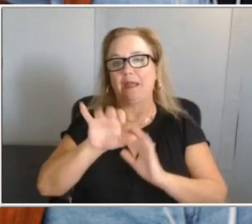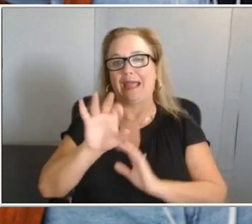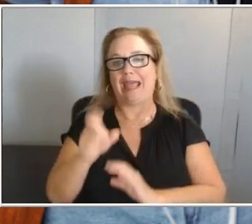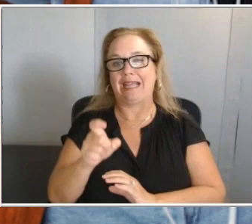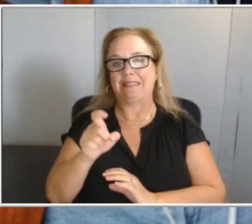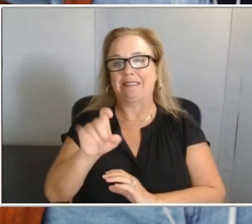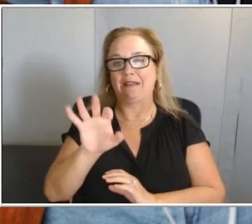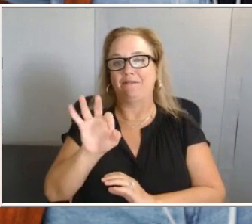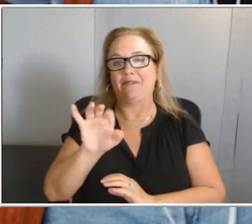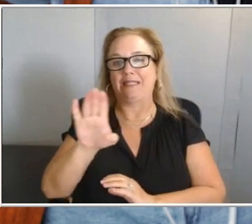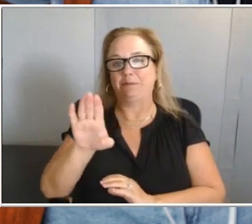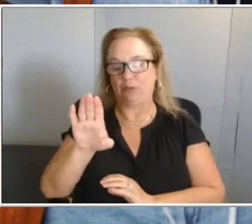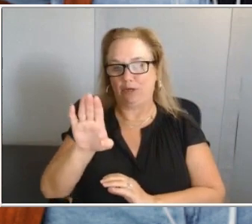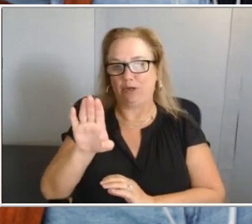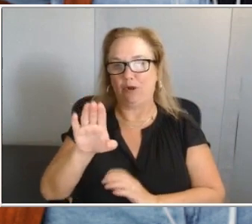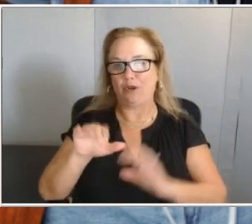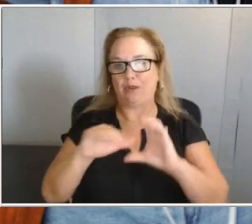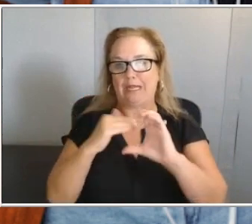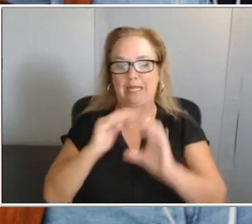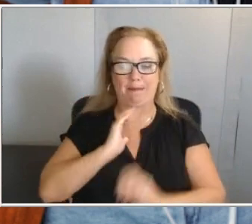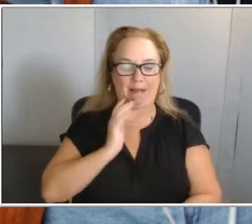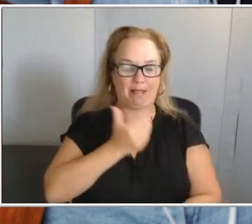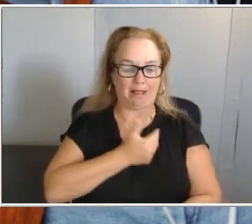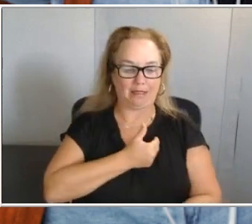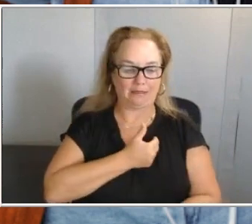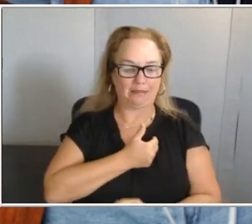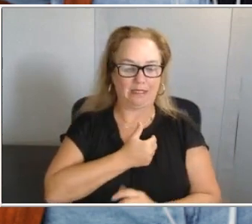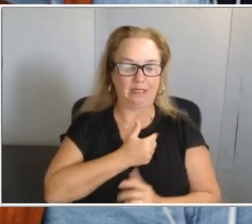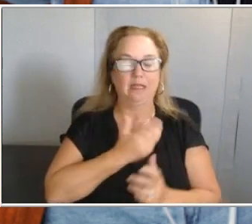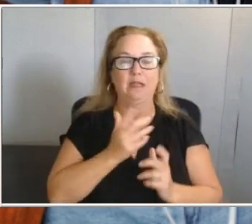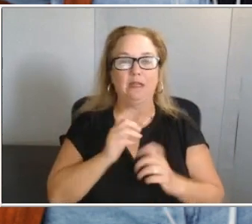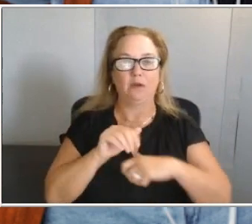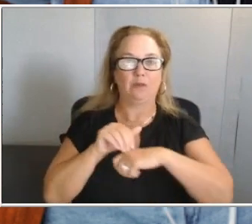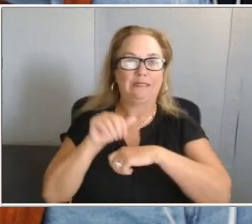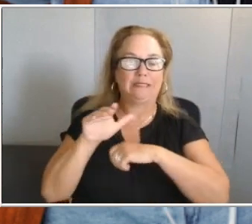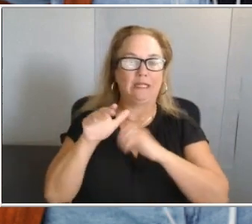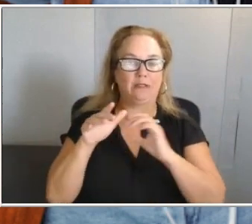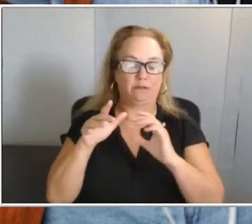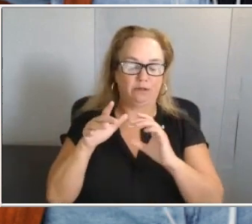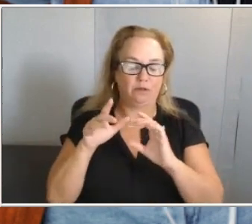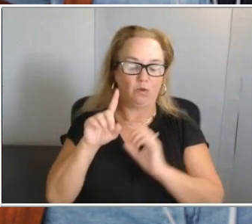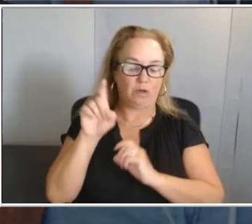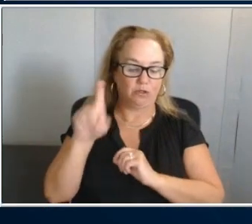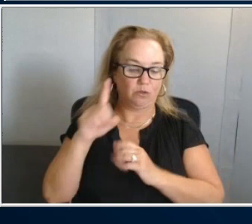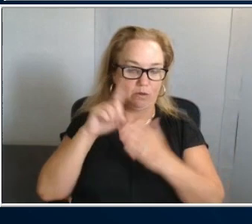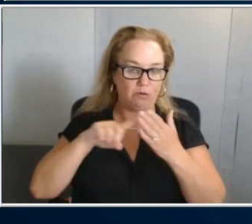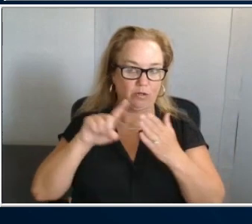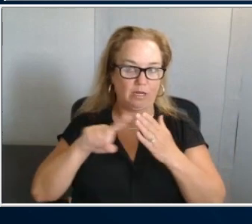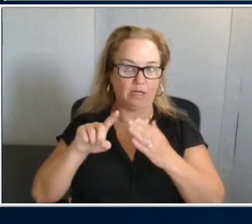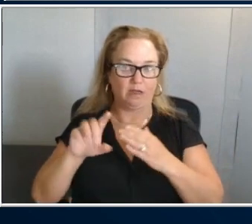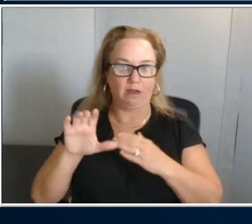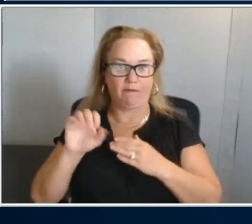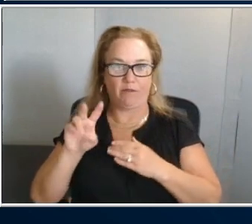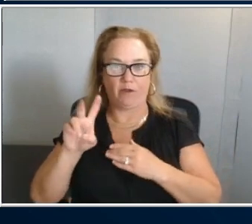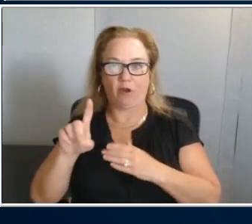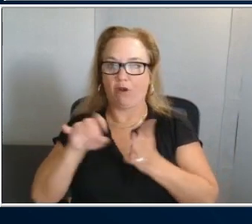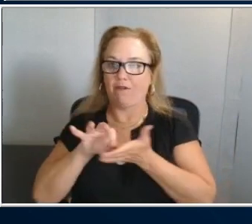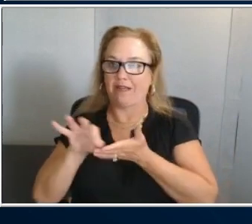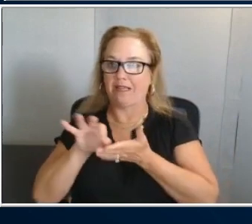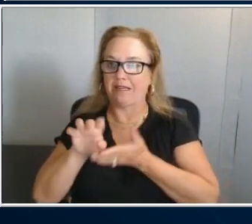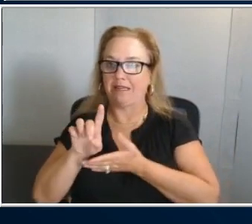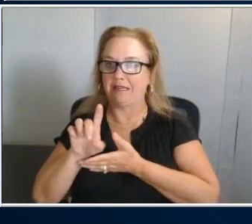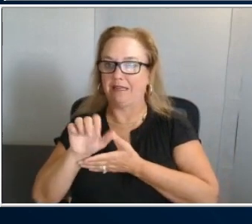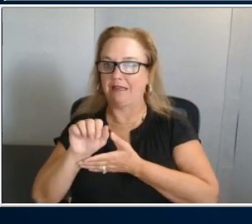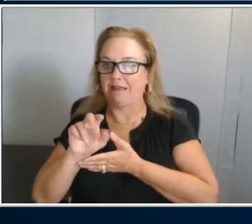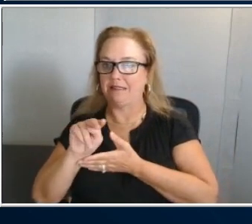at the Medical News Network. And while we give you another moment to send in those questions, we want to check in for the COVID count with Dr. Dana Hawkinson,